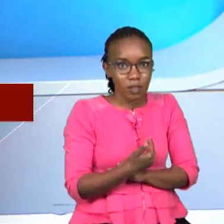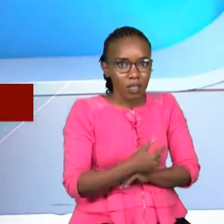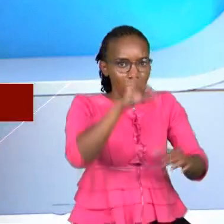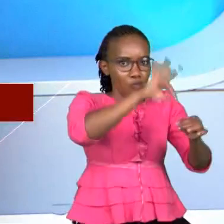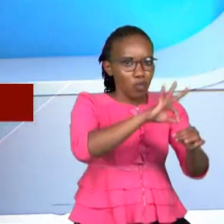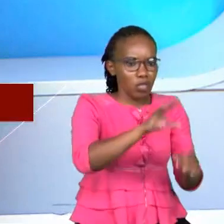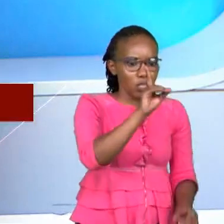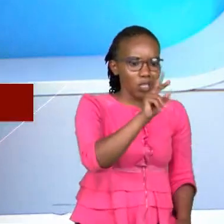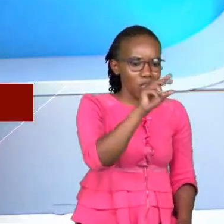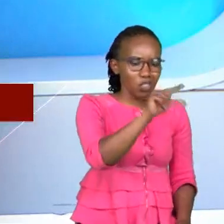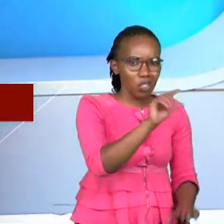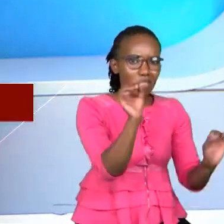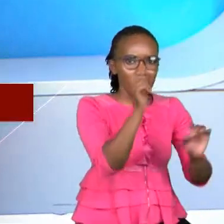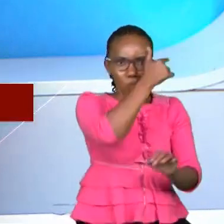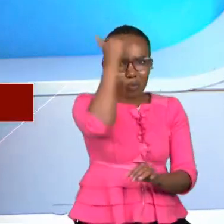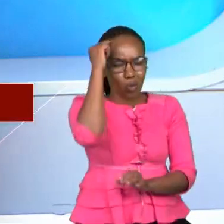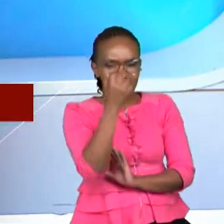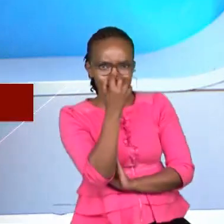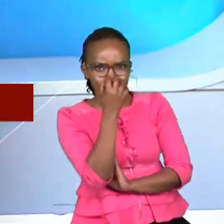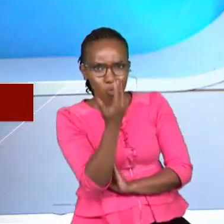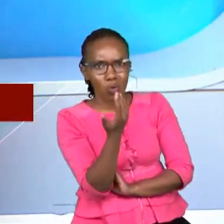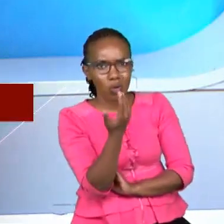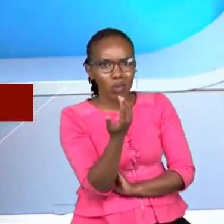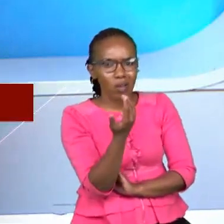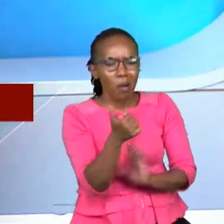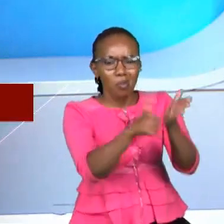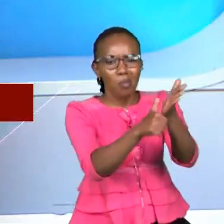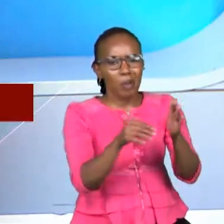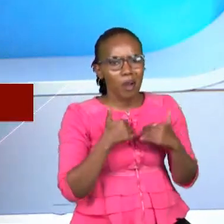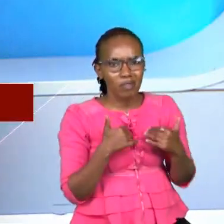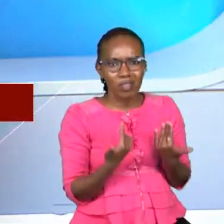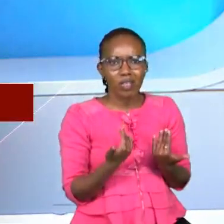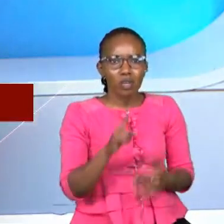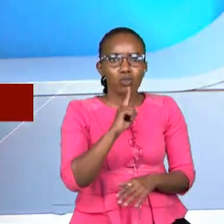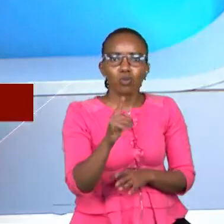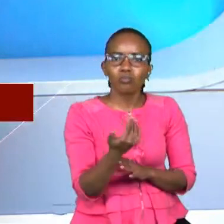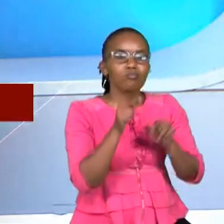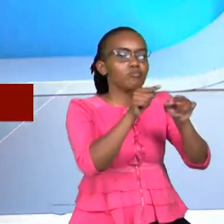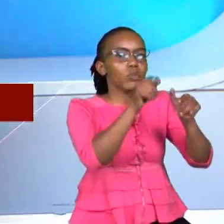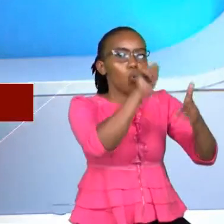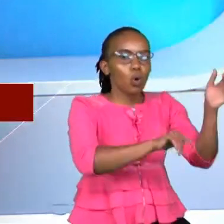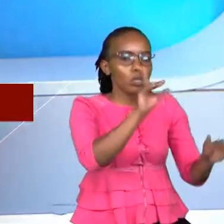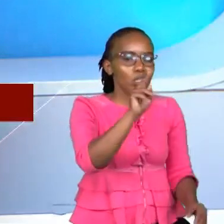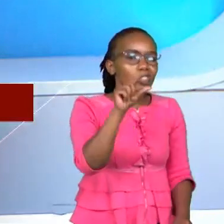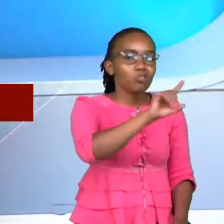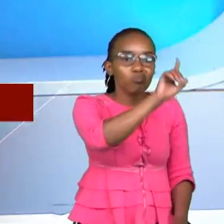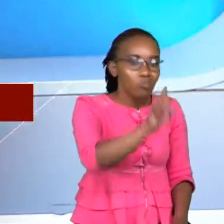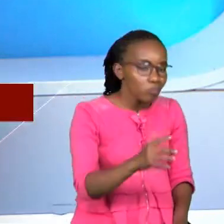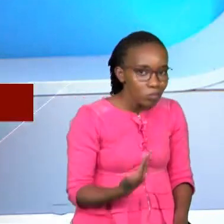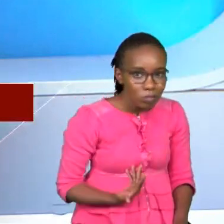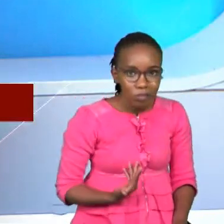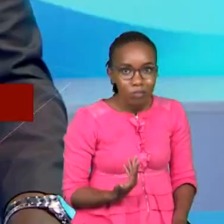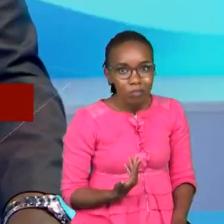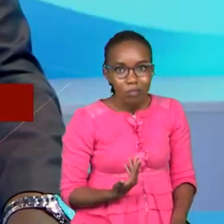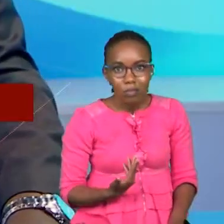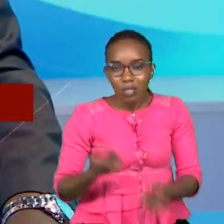for DNG because the deputy president has certain allegations against him, so which allegations do we have against DNG? He's a